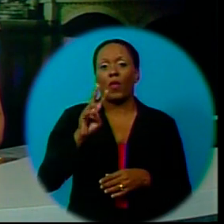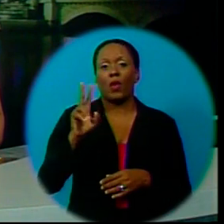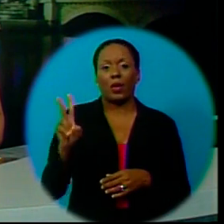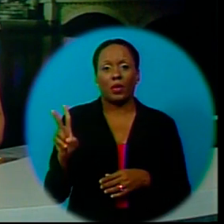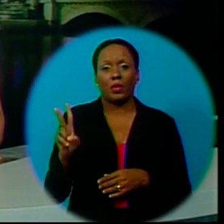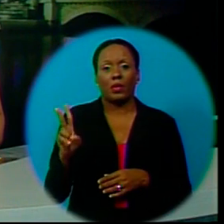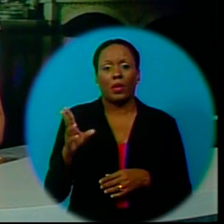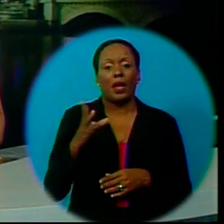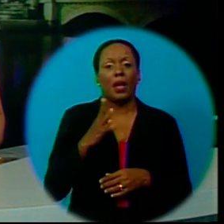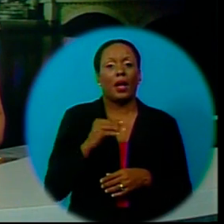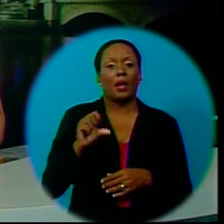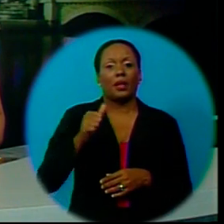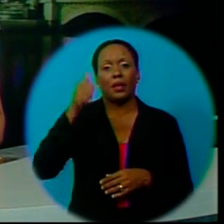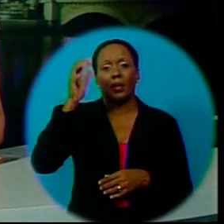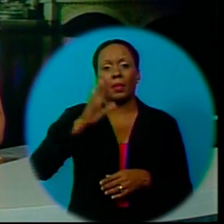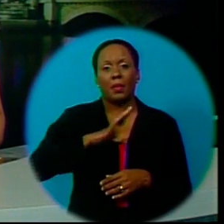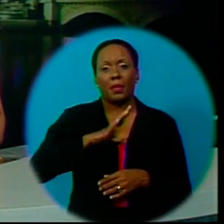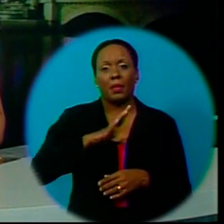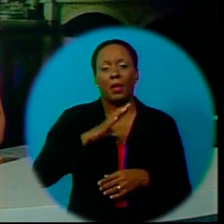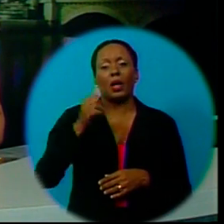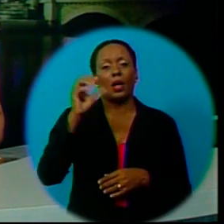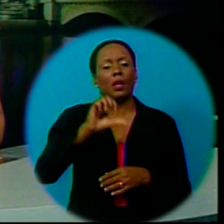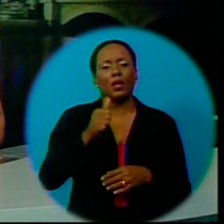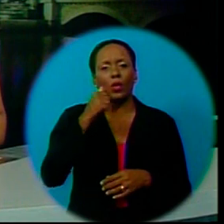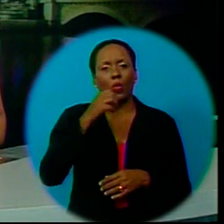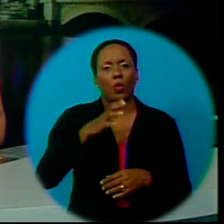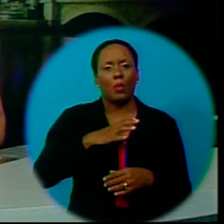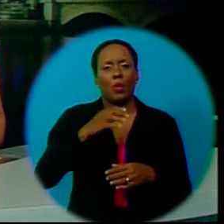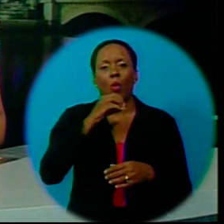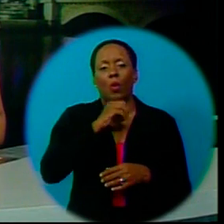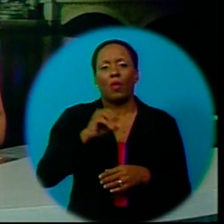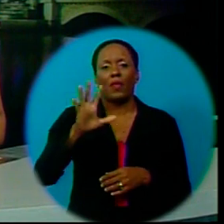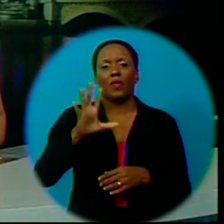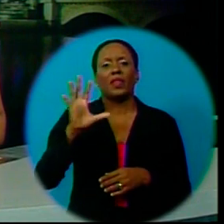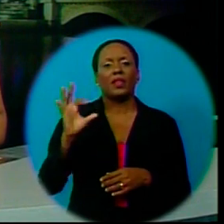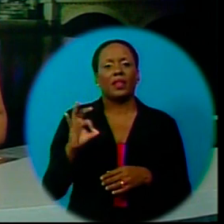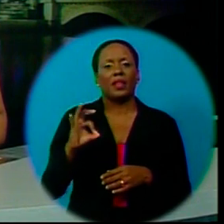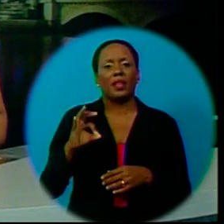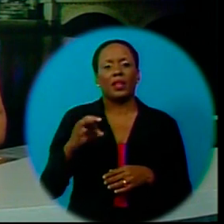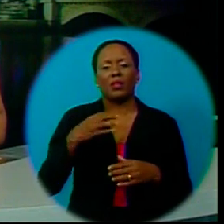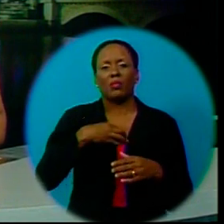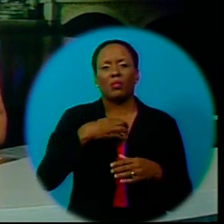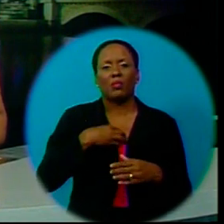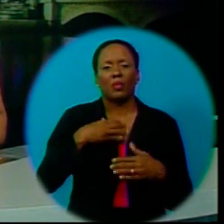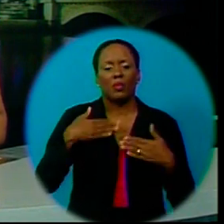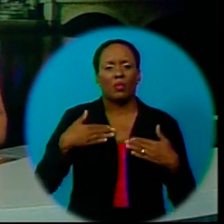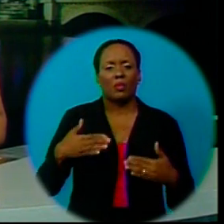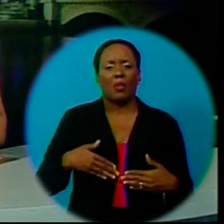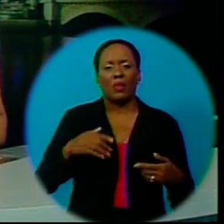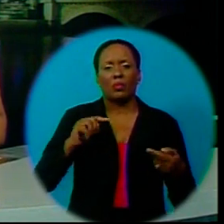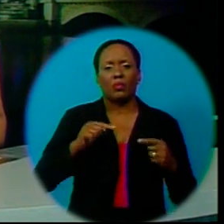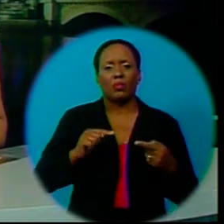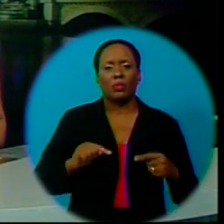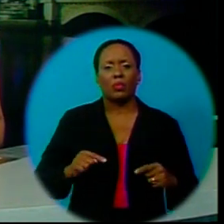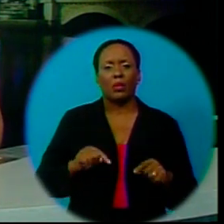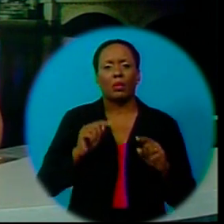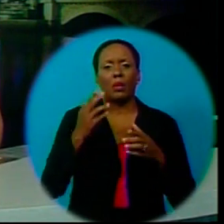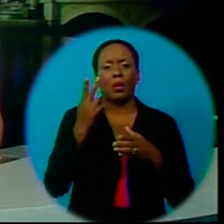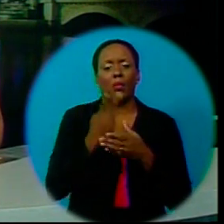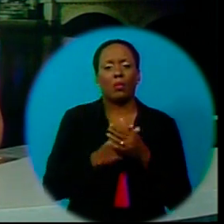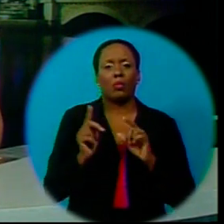a 59-year-old female, complained of pains about the body. The injured were taken to the Queen Elizabeth Hospital